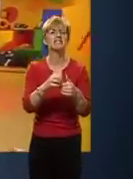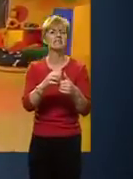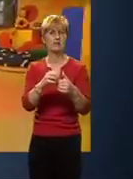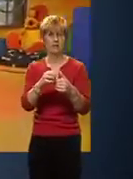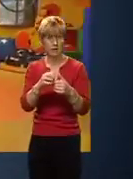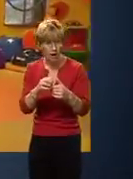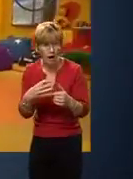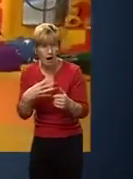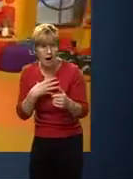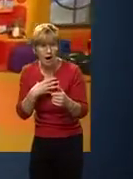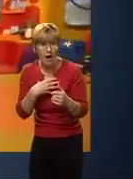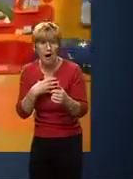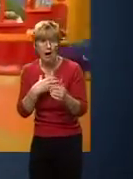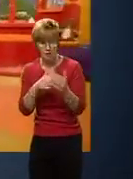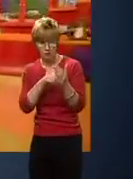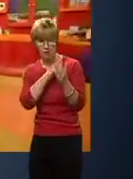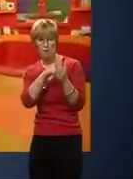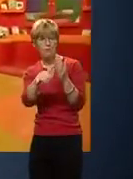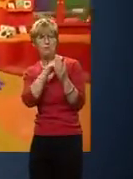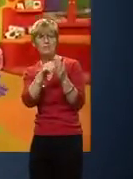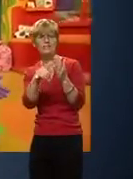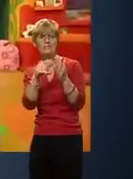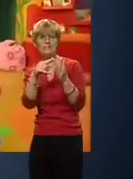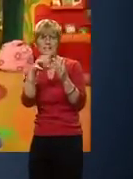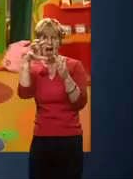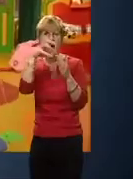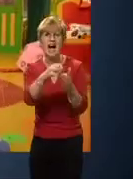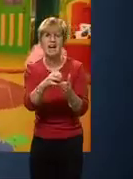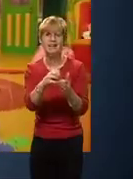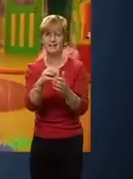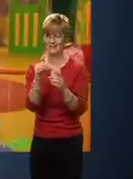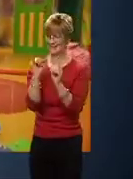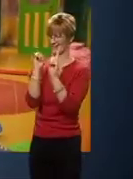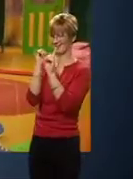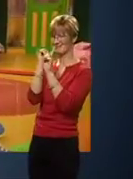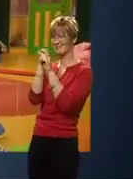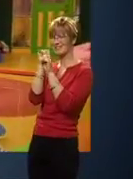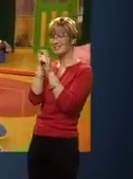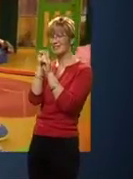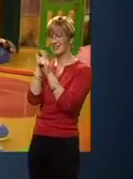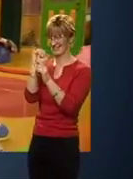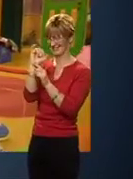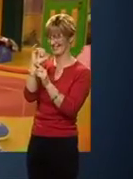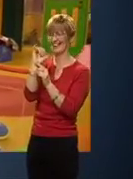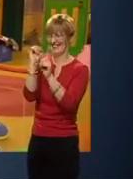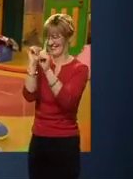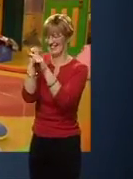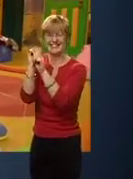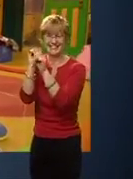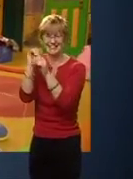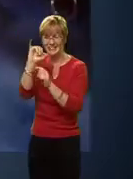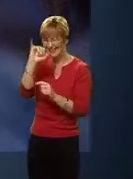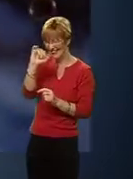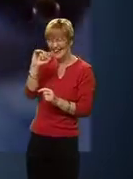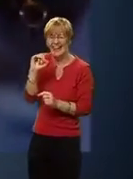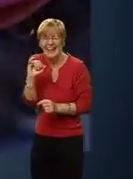go? Because it bit my finger so. Which finger did it bite? This little finger on my right.